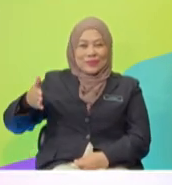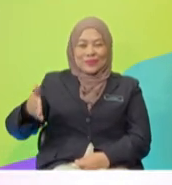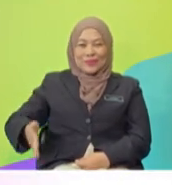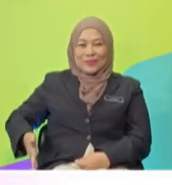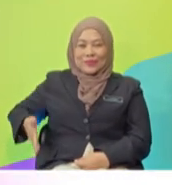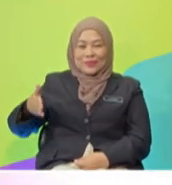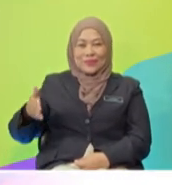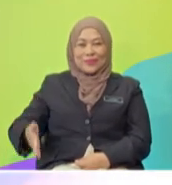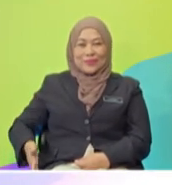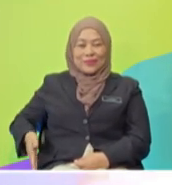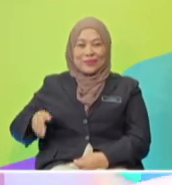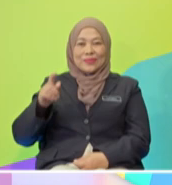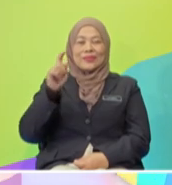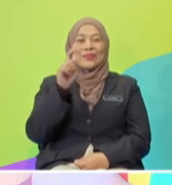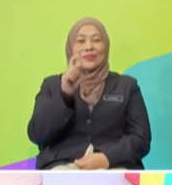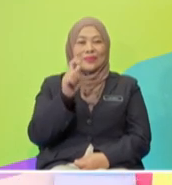with